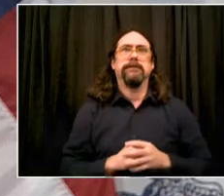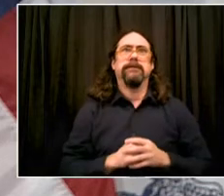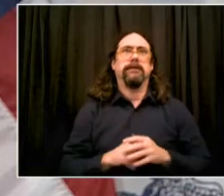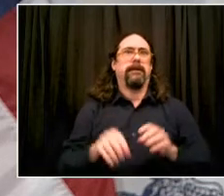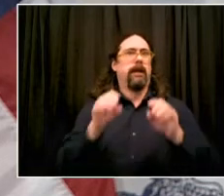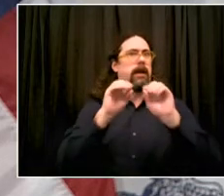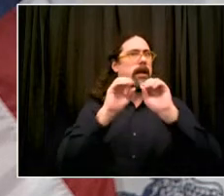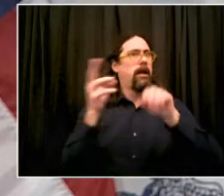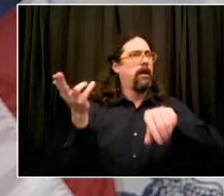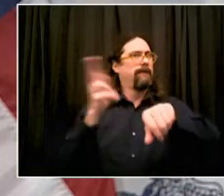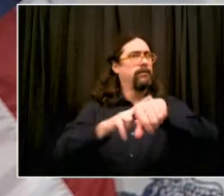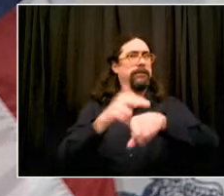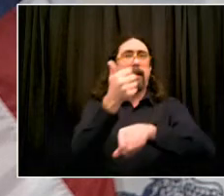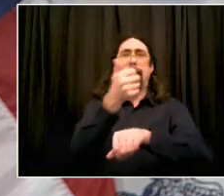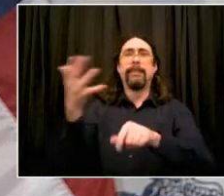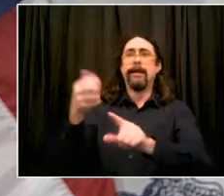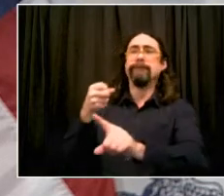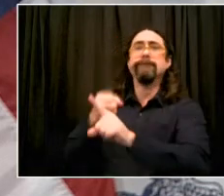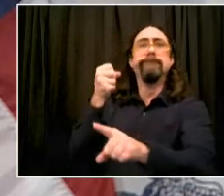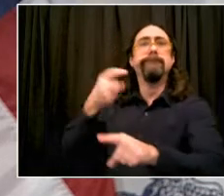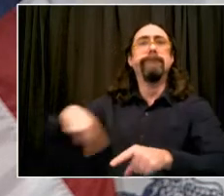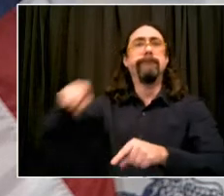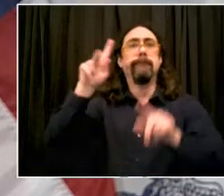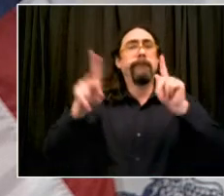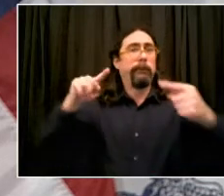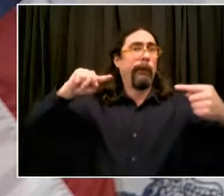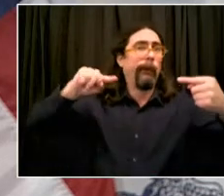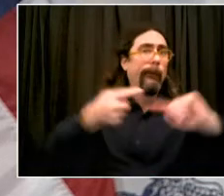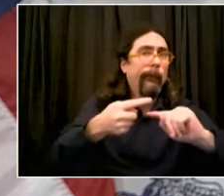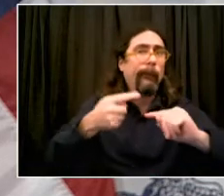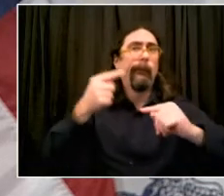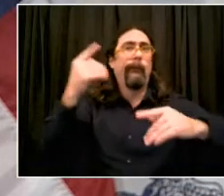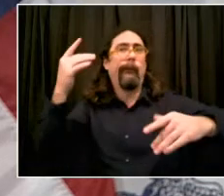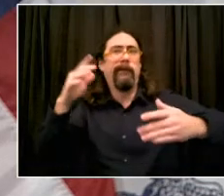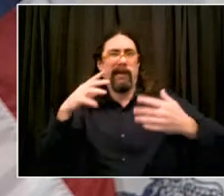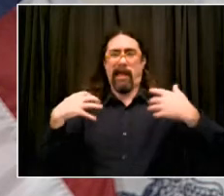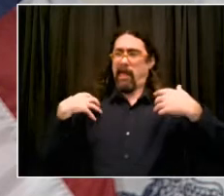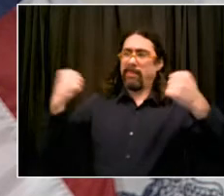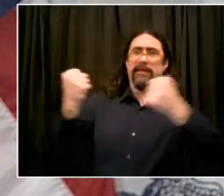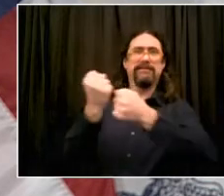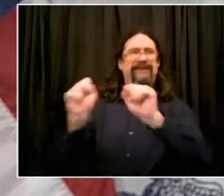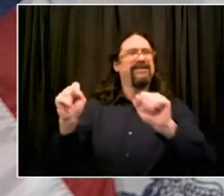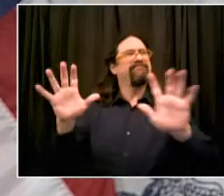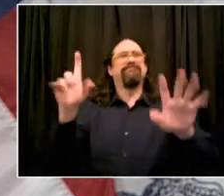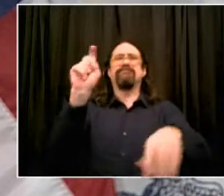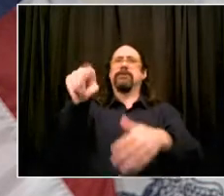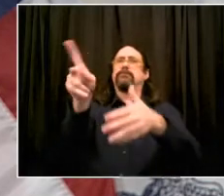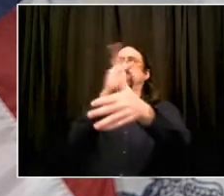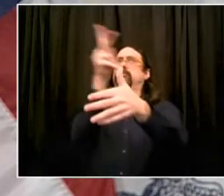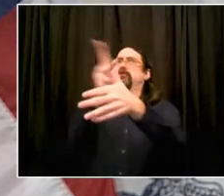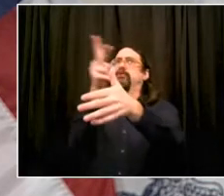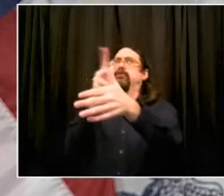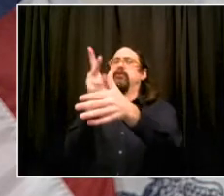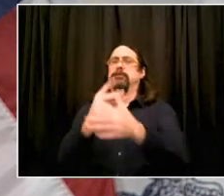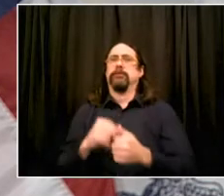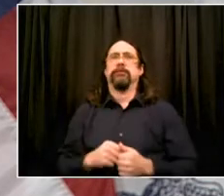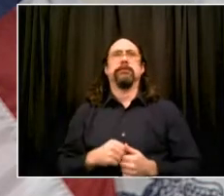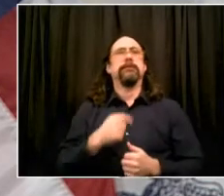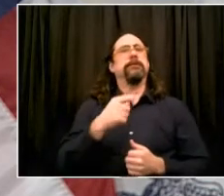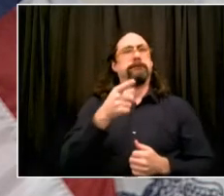see if by chance Deputy Mayor Bean or Commissioner Carroll have anything they'd like to say about this.